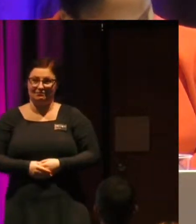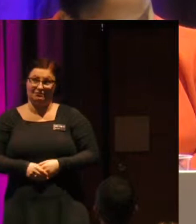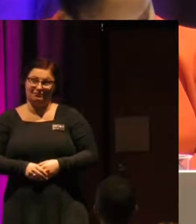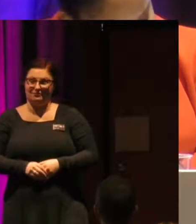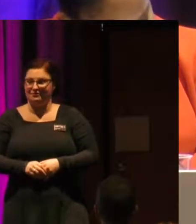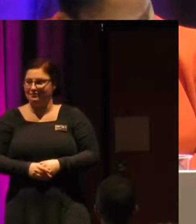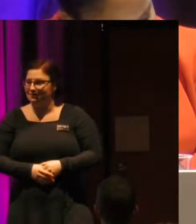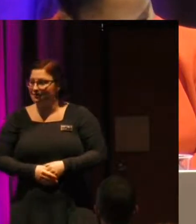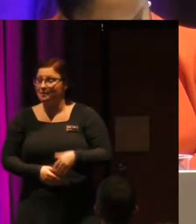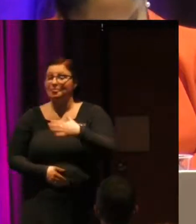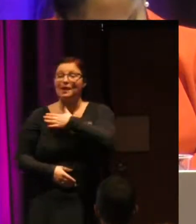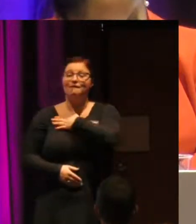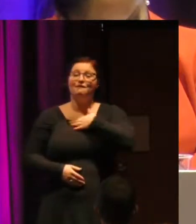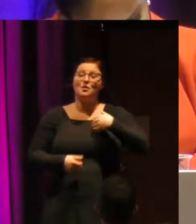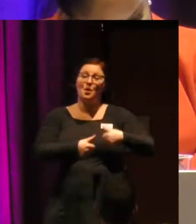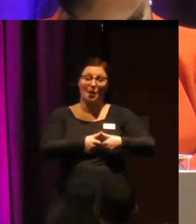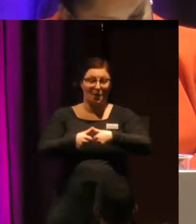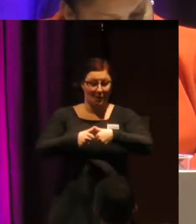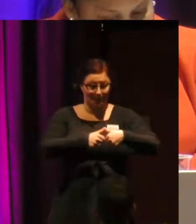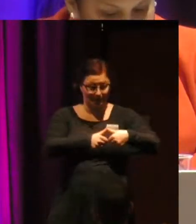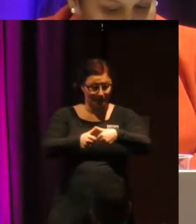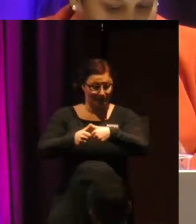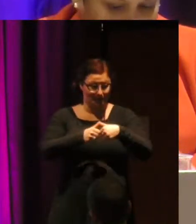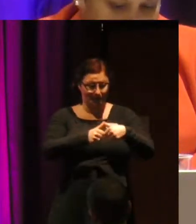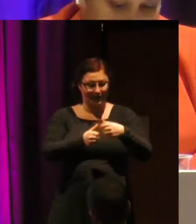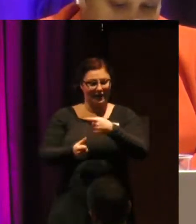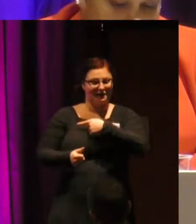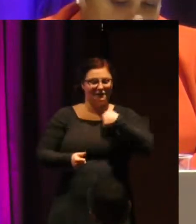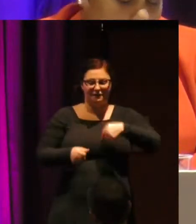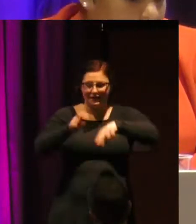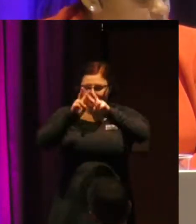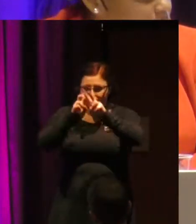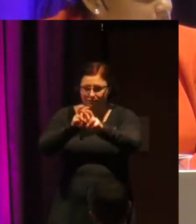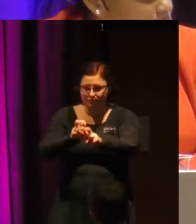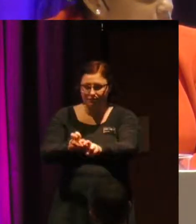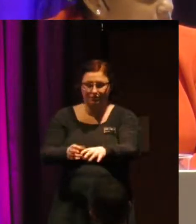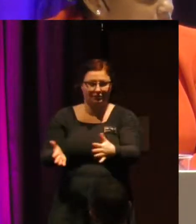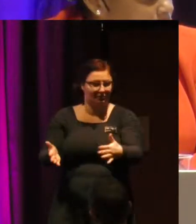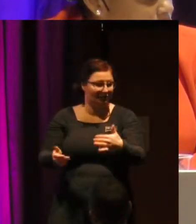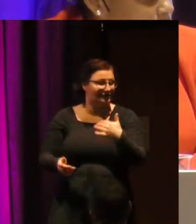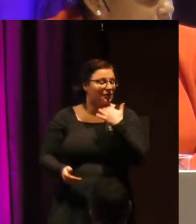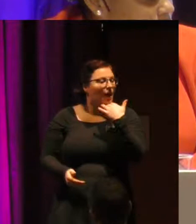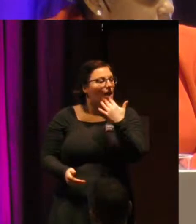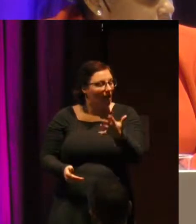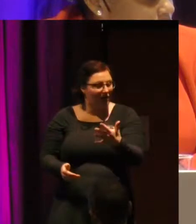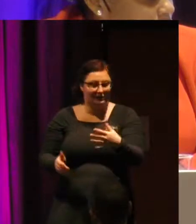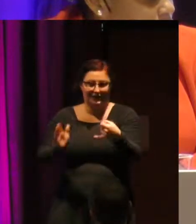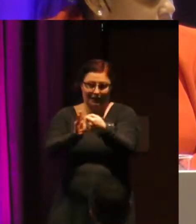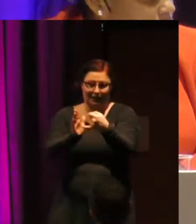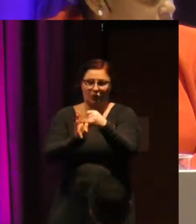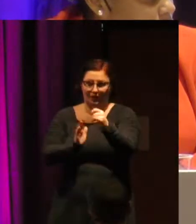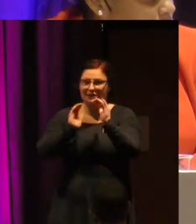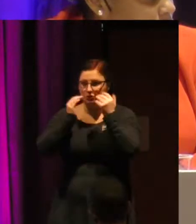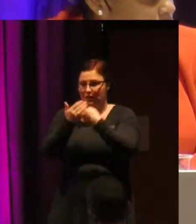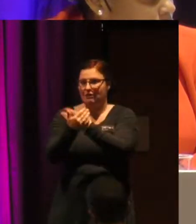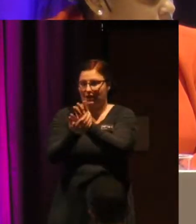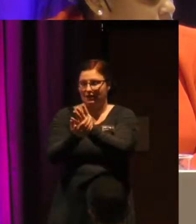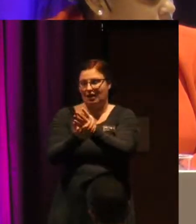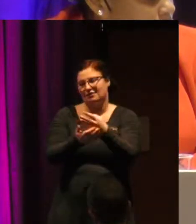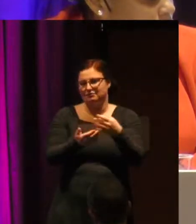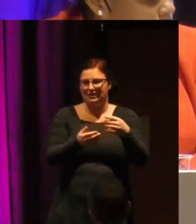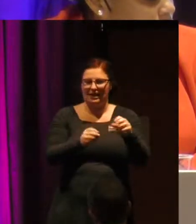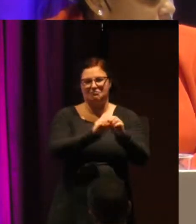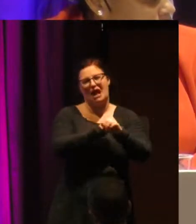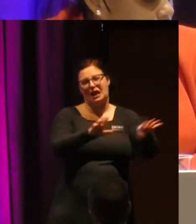Well, our organization are looking for the most vile content on the social media, on an internet